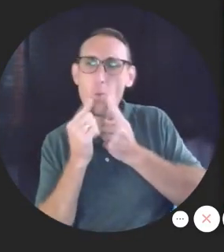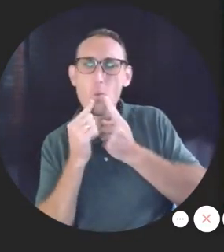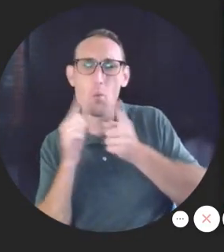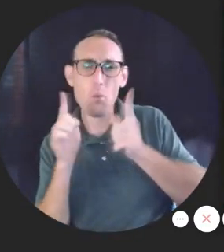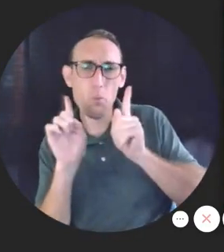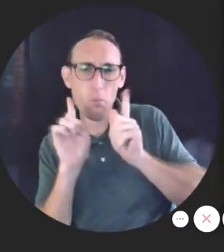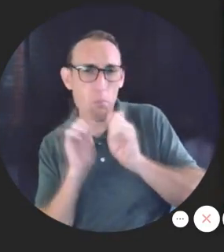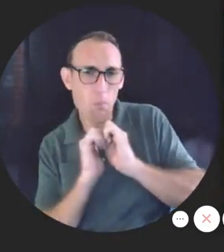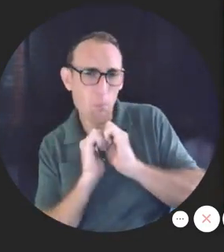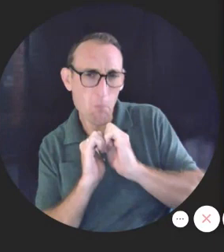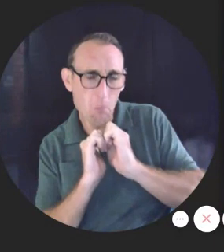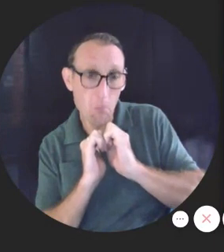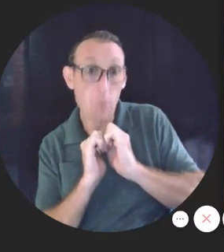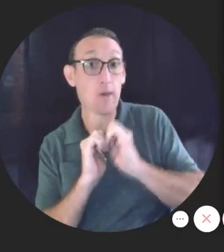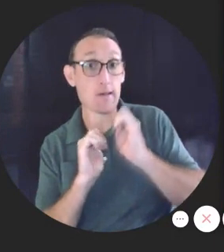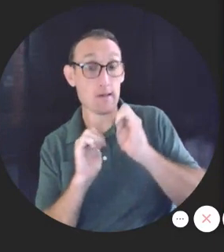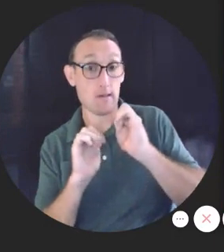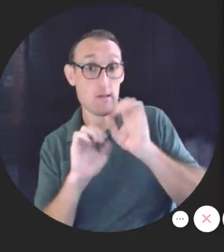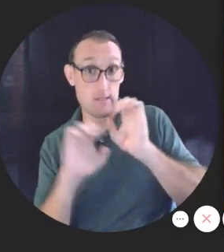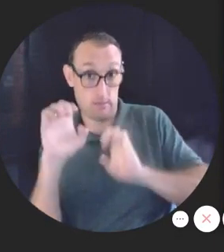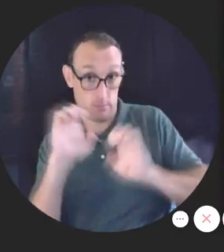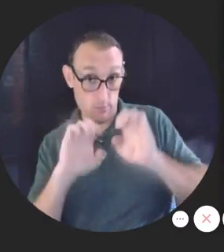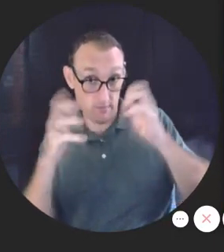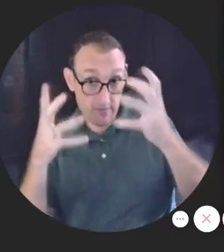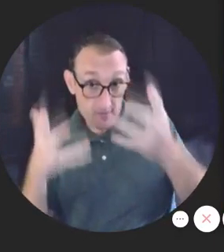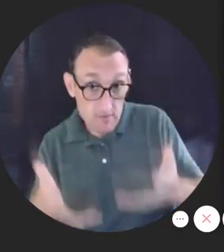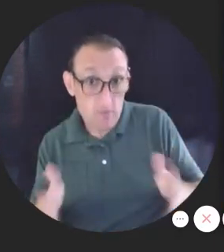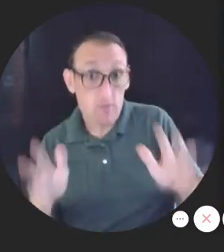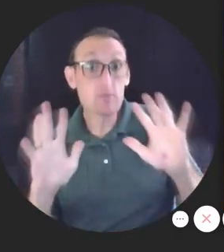the end of our experiment, we'll